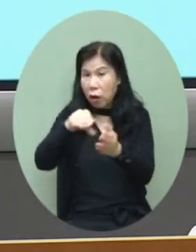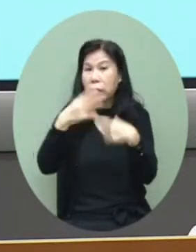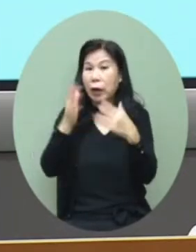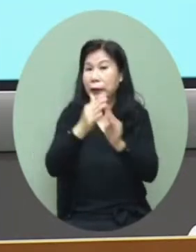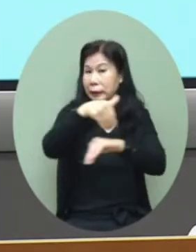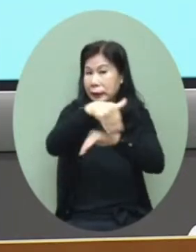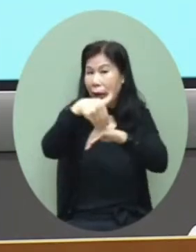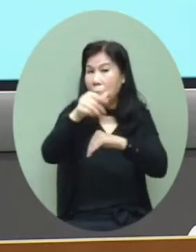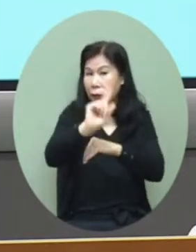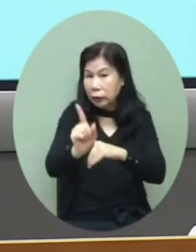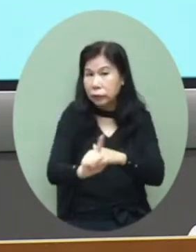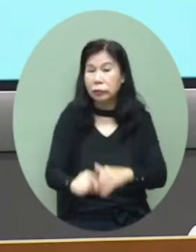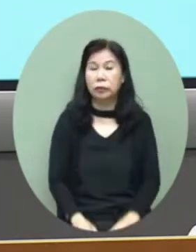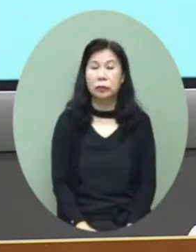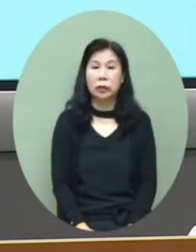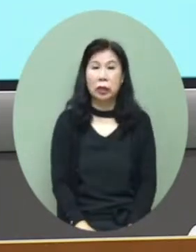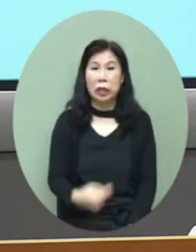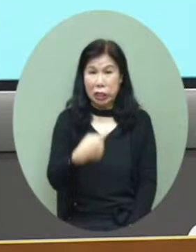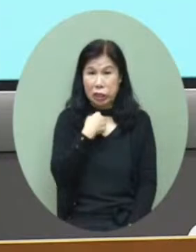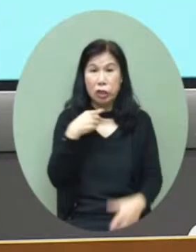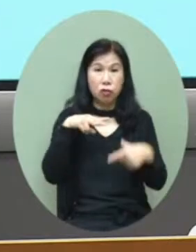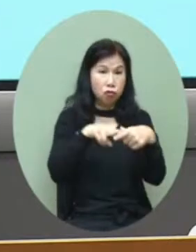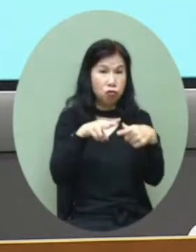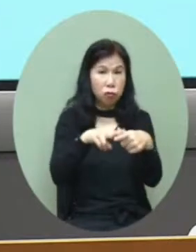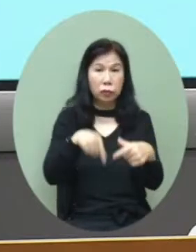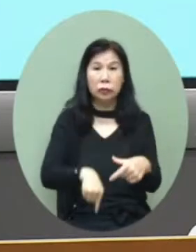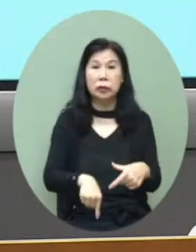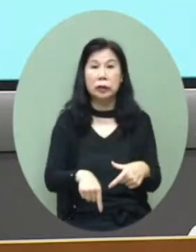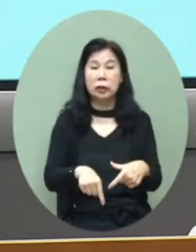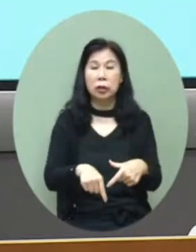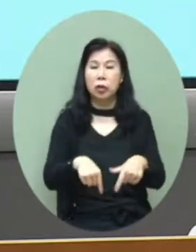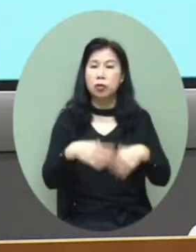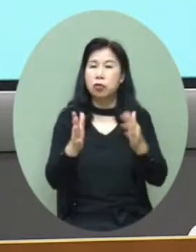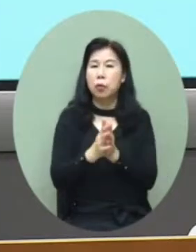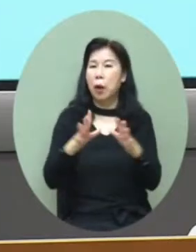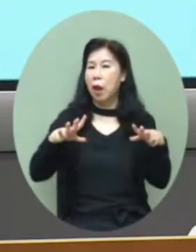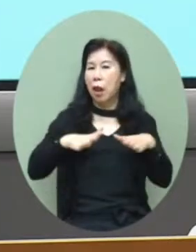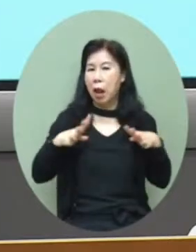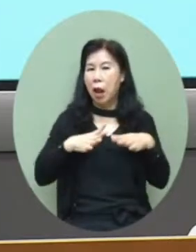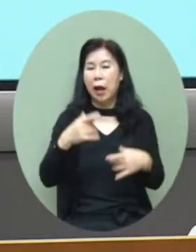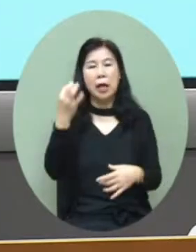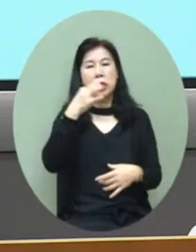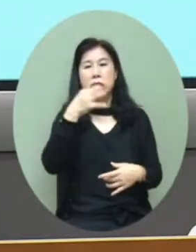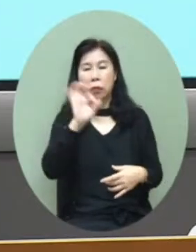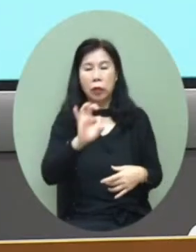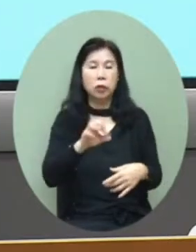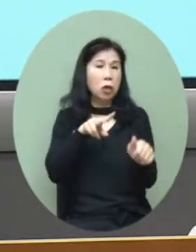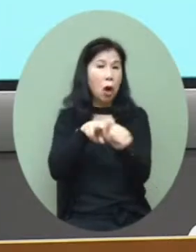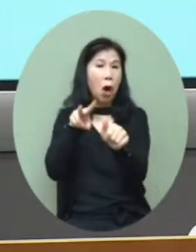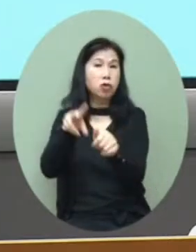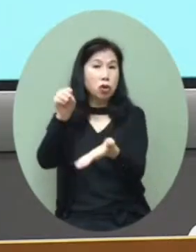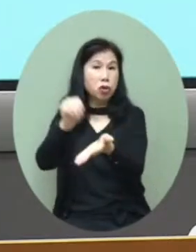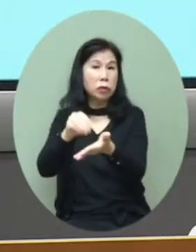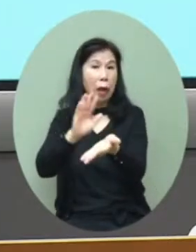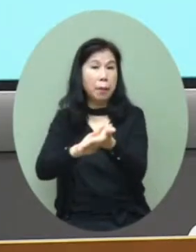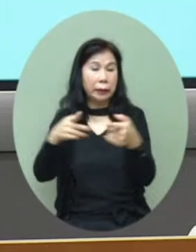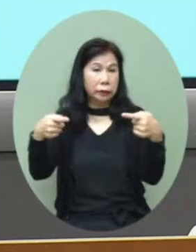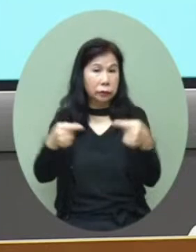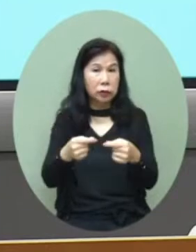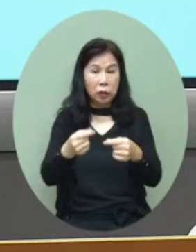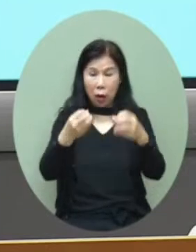beginning to give you information about our overall anti-epidemic strategies. It is to show that we're not